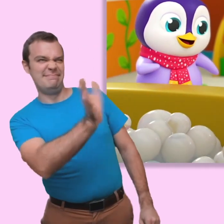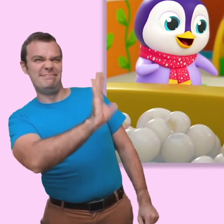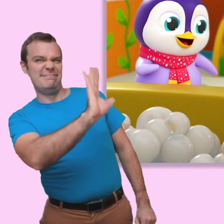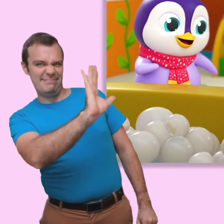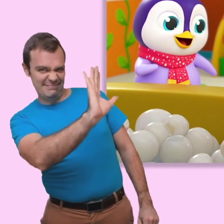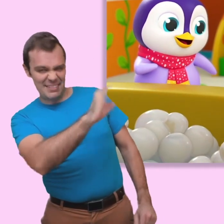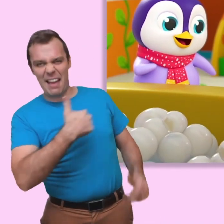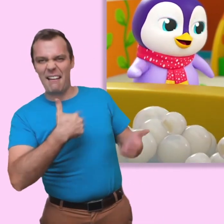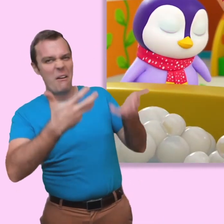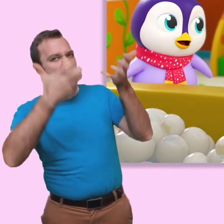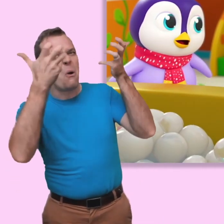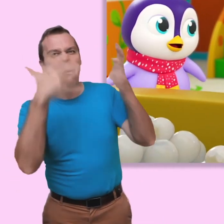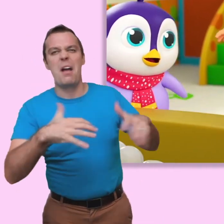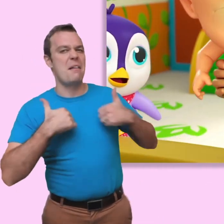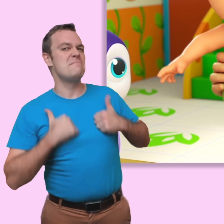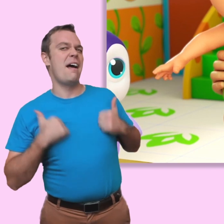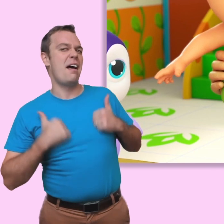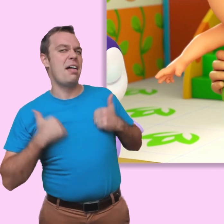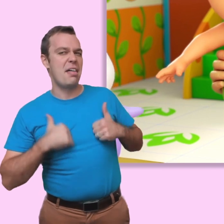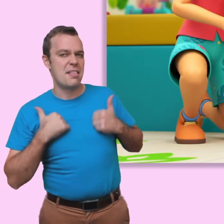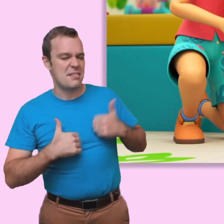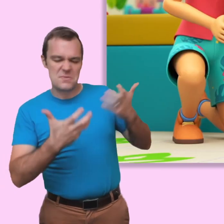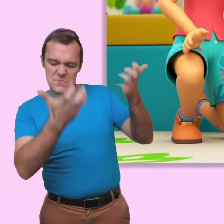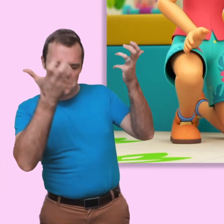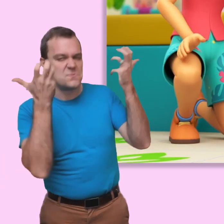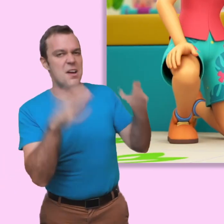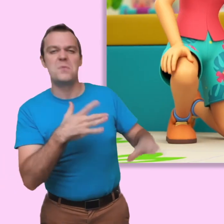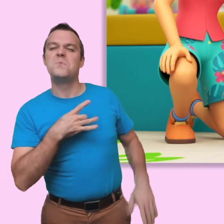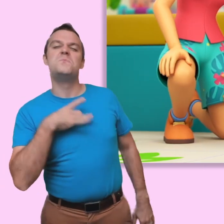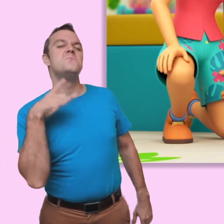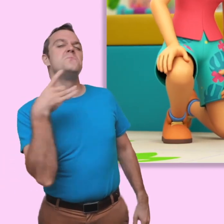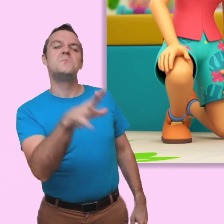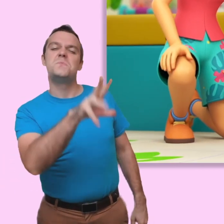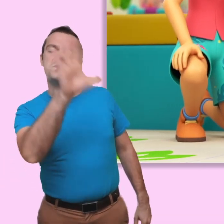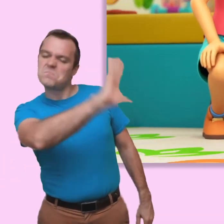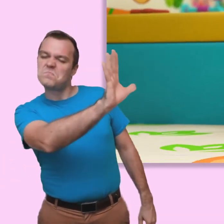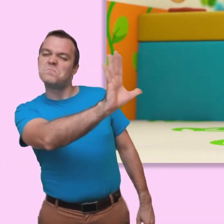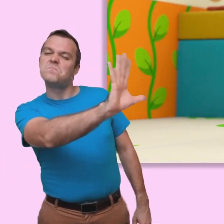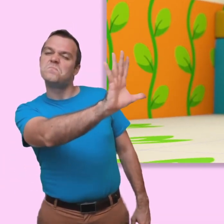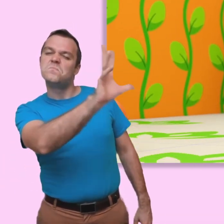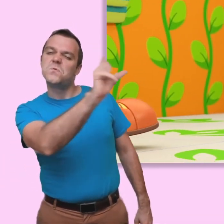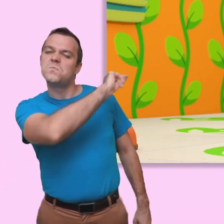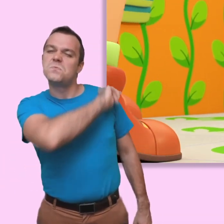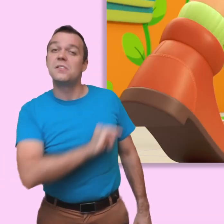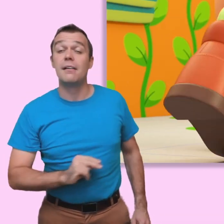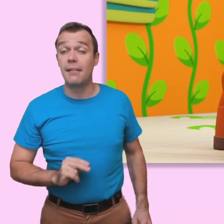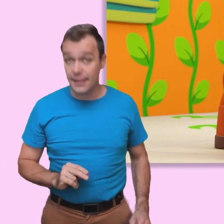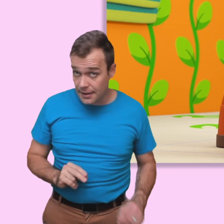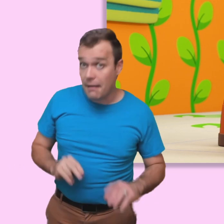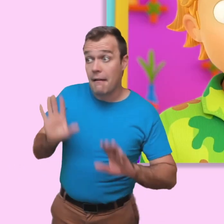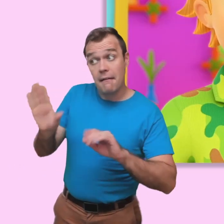No, no, no, I don't want to take a bath. I don't like bath. No, no,